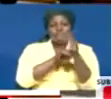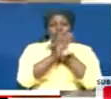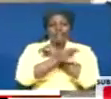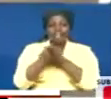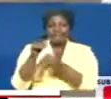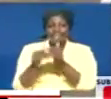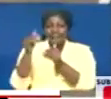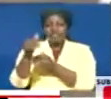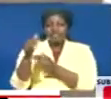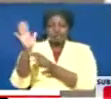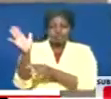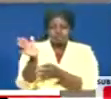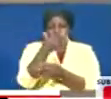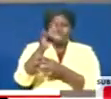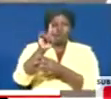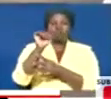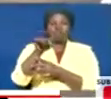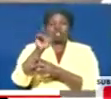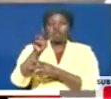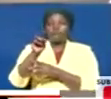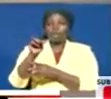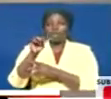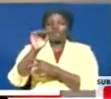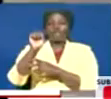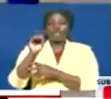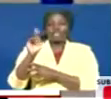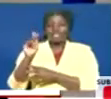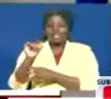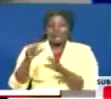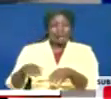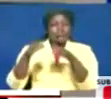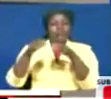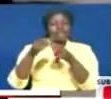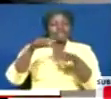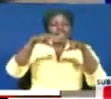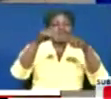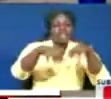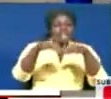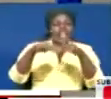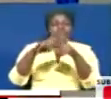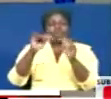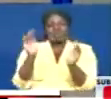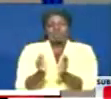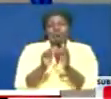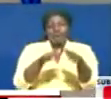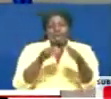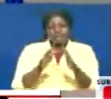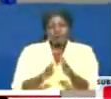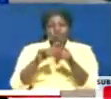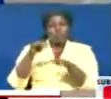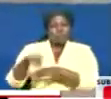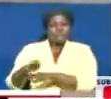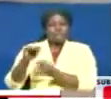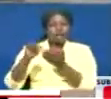off of 1.4 million 50 kg bags of fertilizer to smallholder farmers to put more acres under food crops